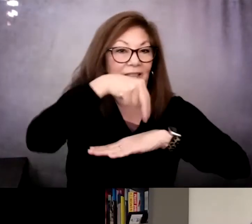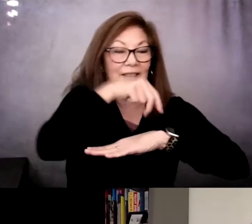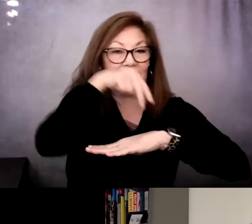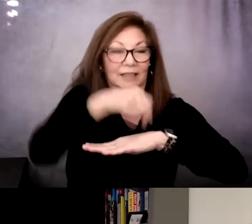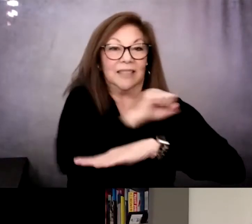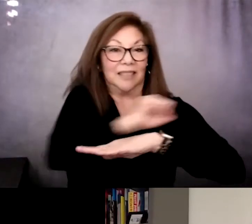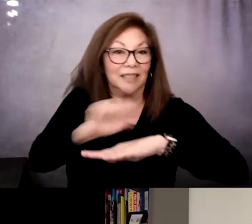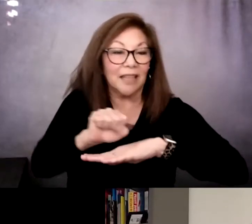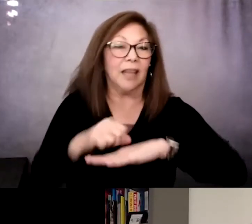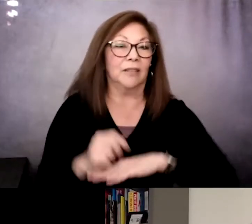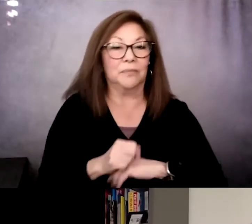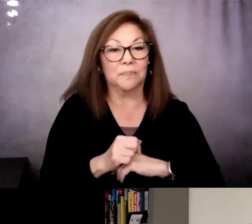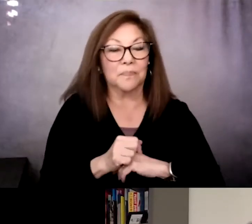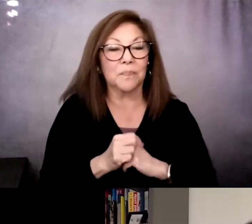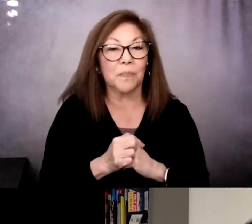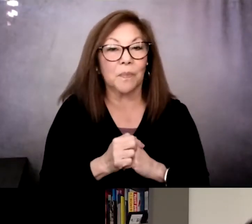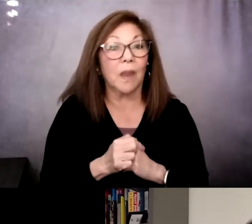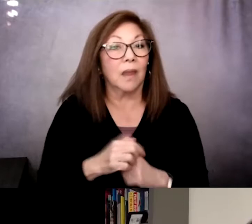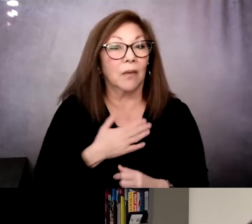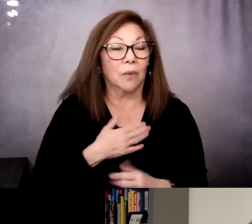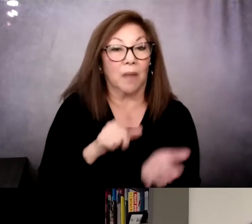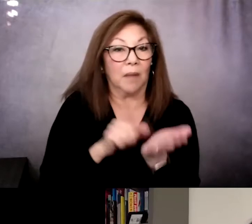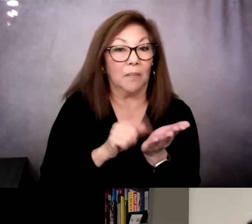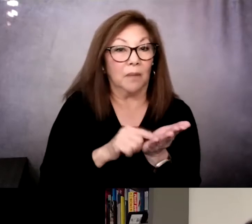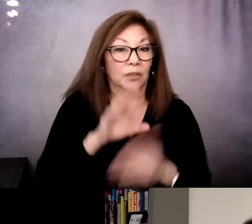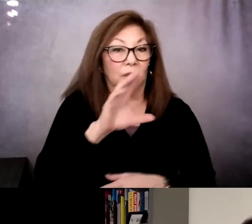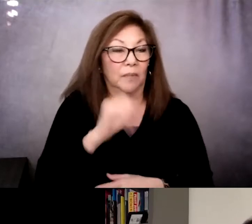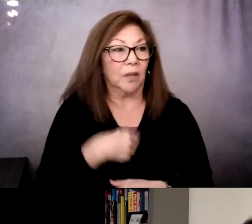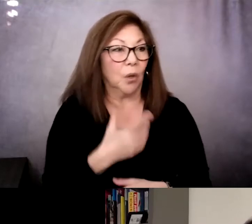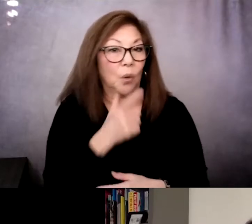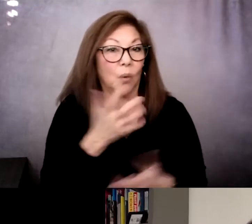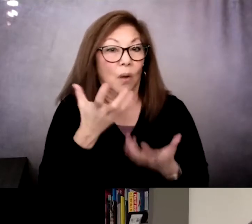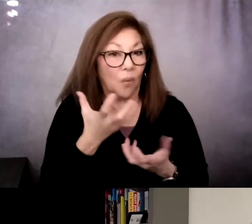Fiction. And, you know, when my publishers asked me who I wanted